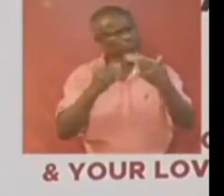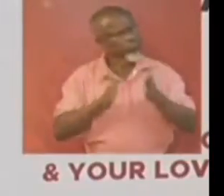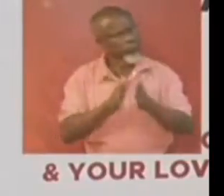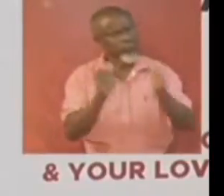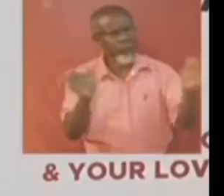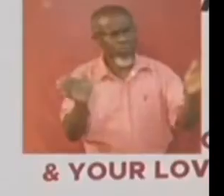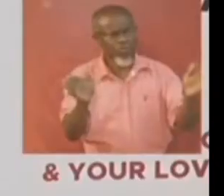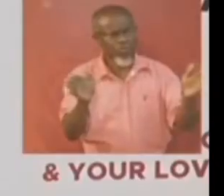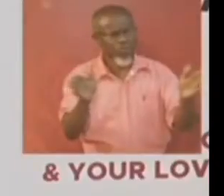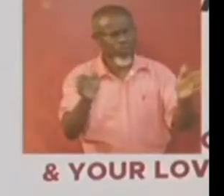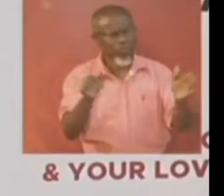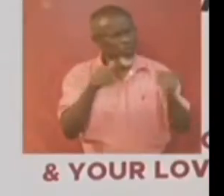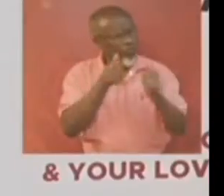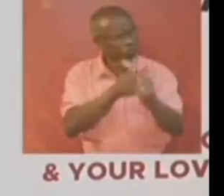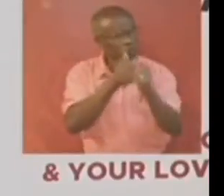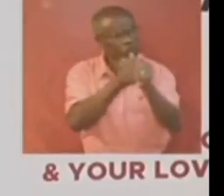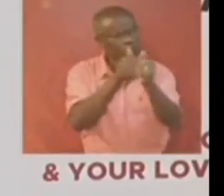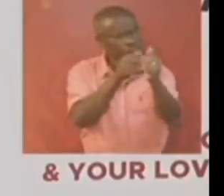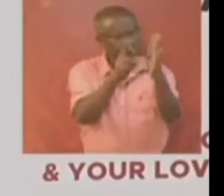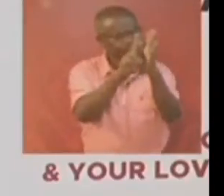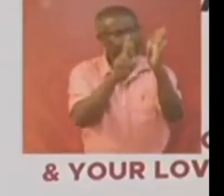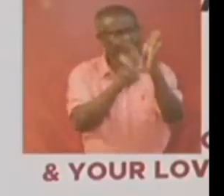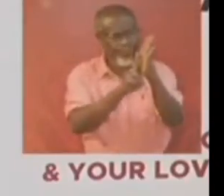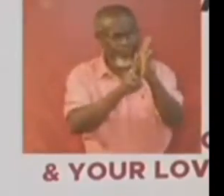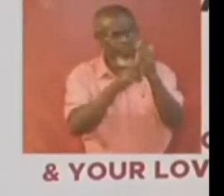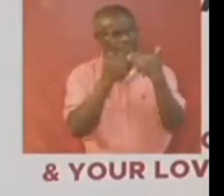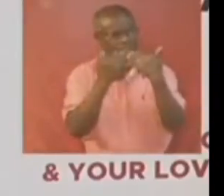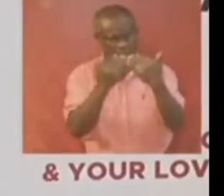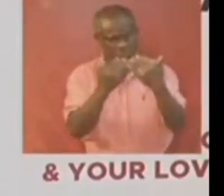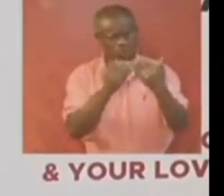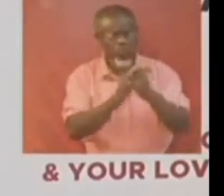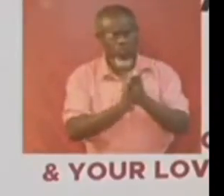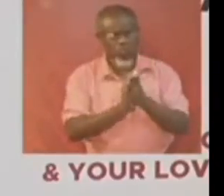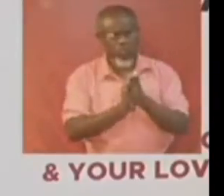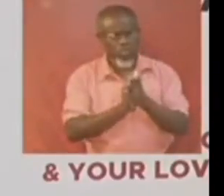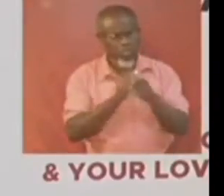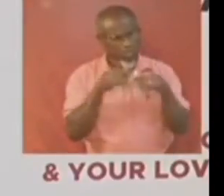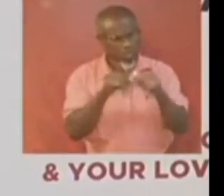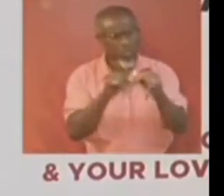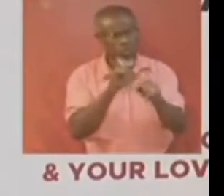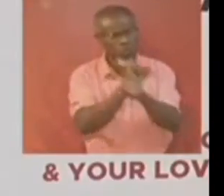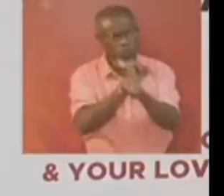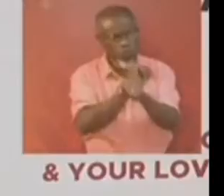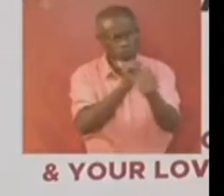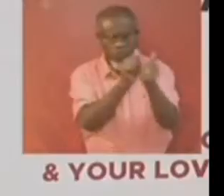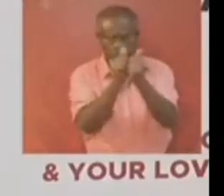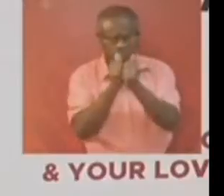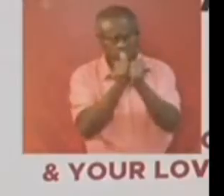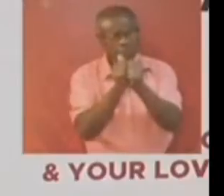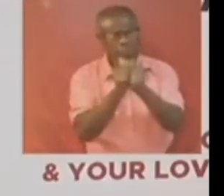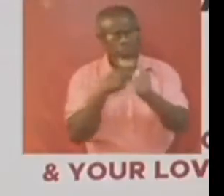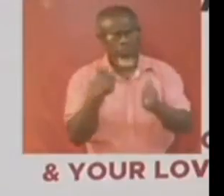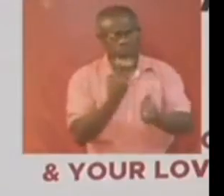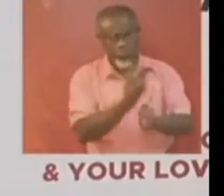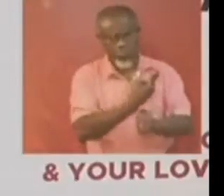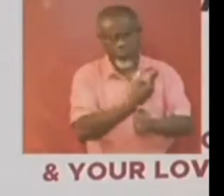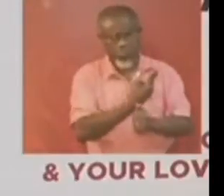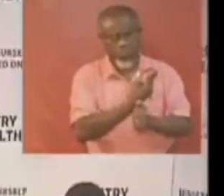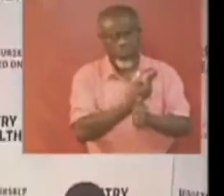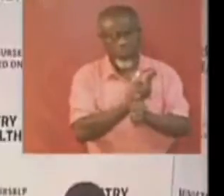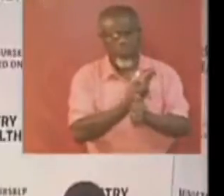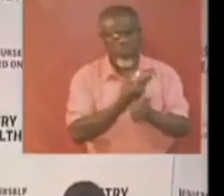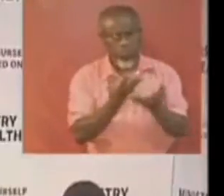our recommendations and for their patience and collaboration as we strive to keep our country safe. Thank you very